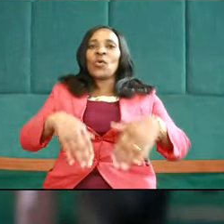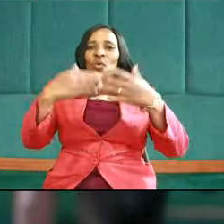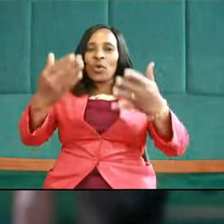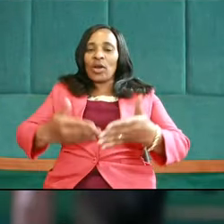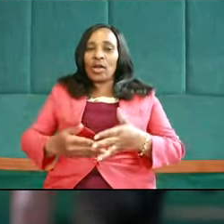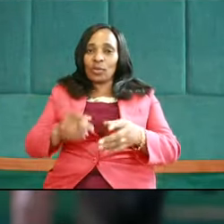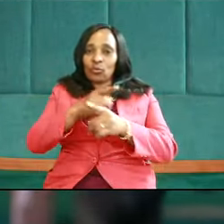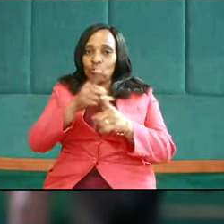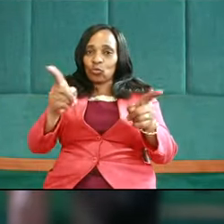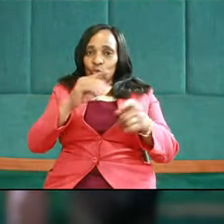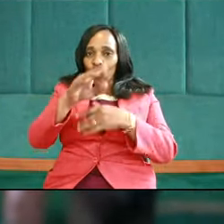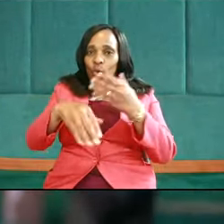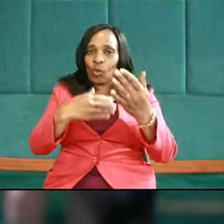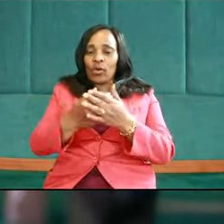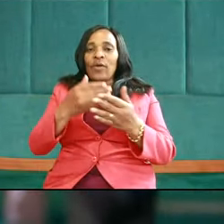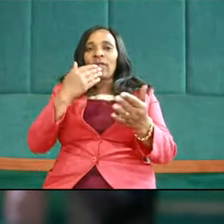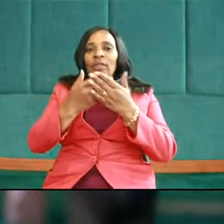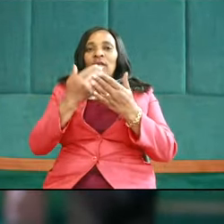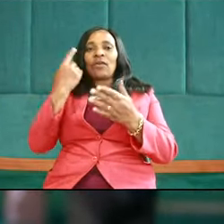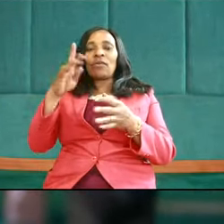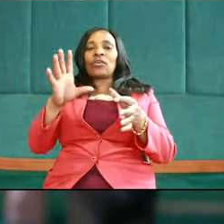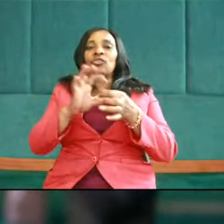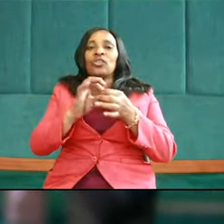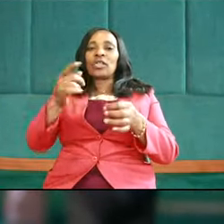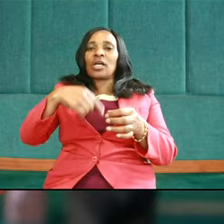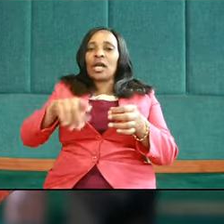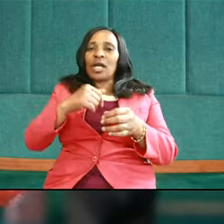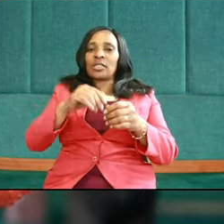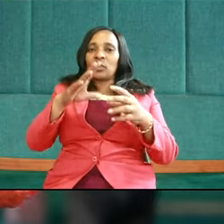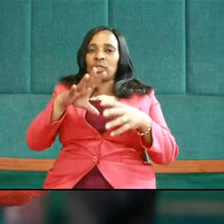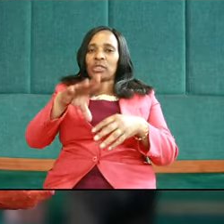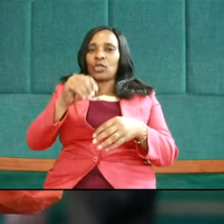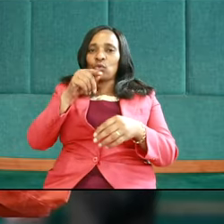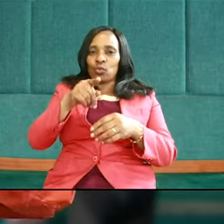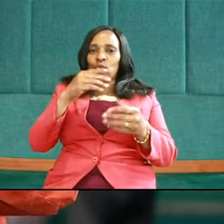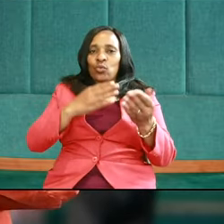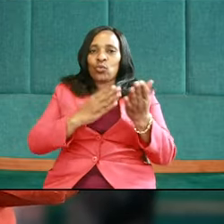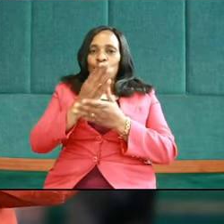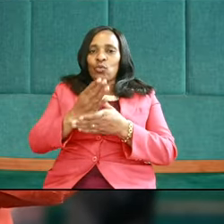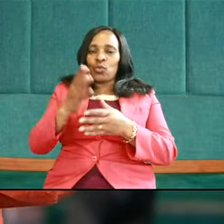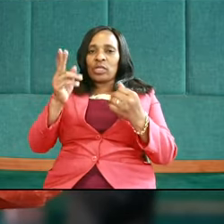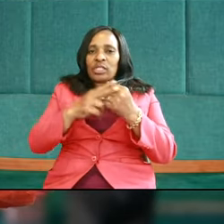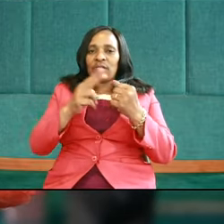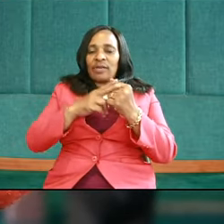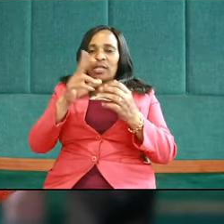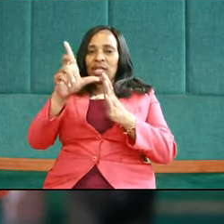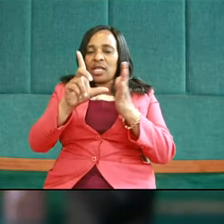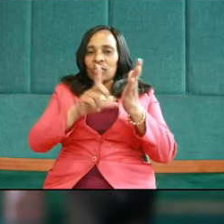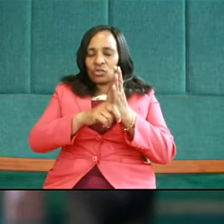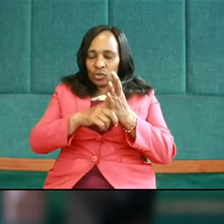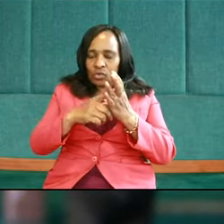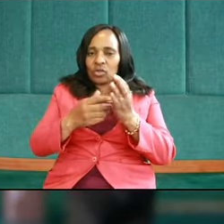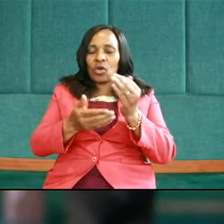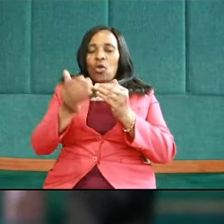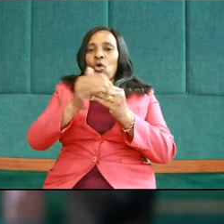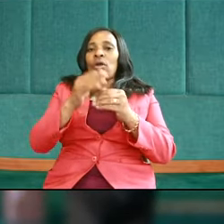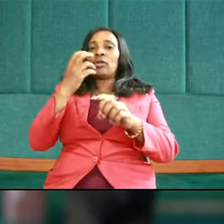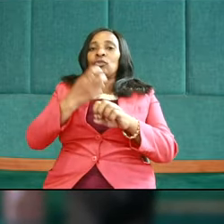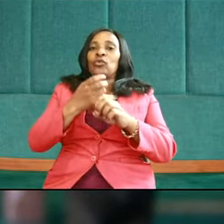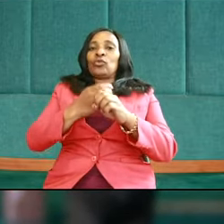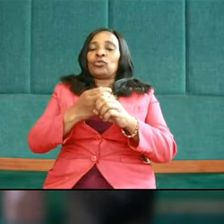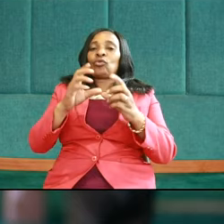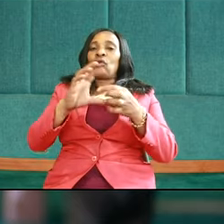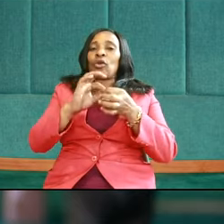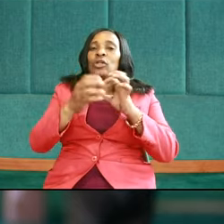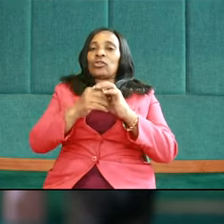Welcome to you all, and thank you for joining us as we take you through the seventh lesson of the Cornerstone Connection for the